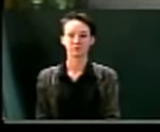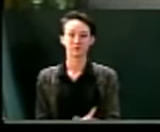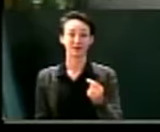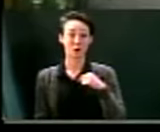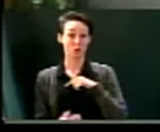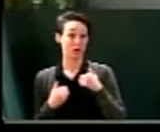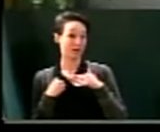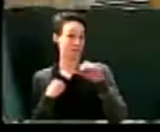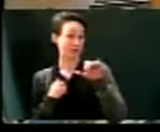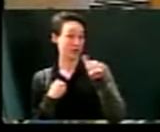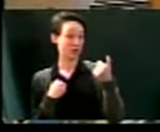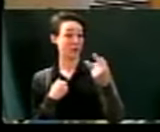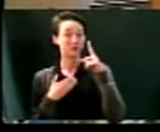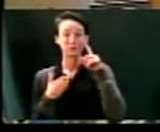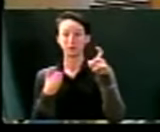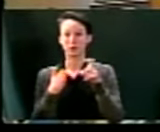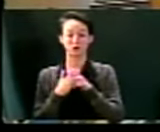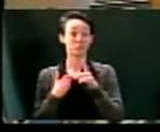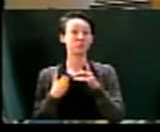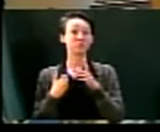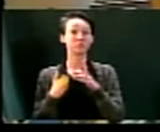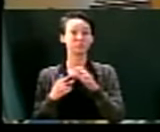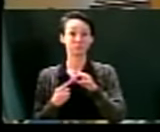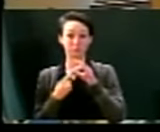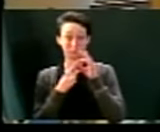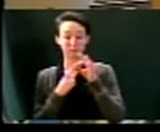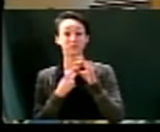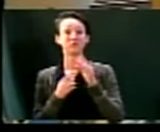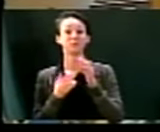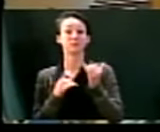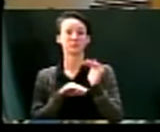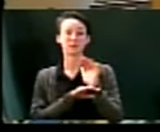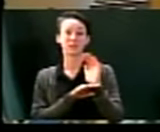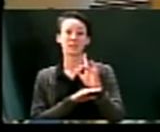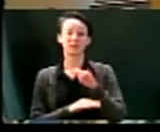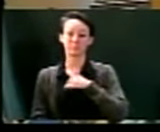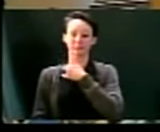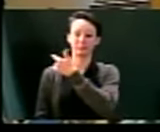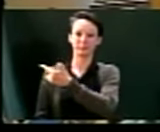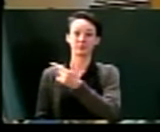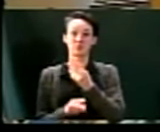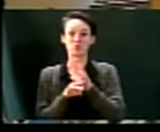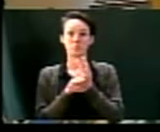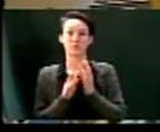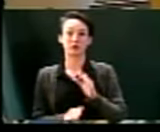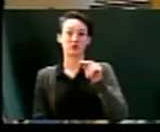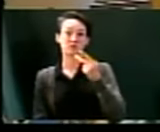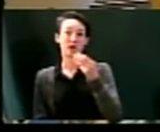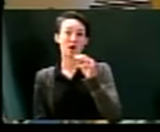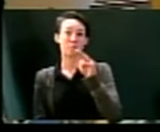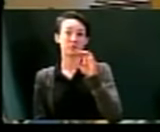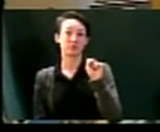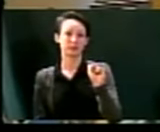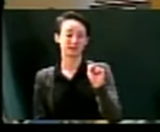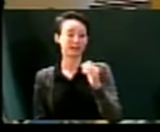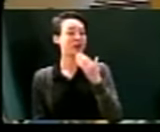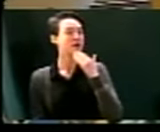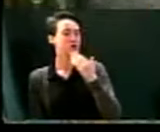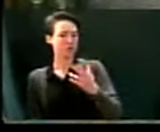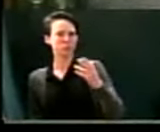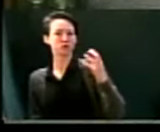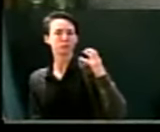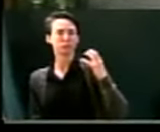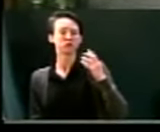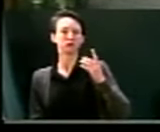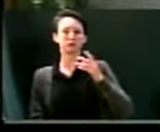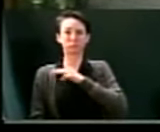We have another special recognition tonight, and for that, I'll refer to Superintendent Thomas. Thank you, Madam Chair, members